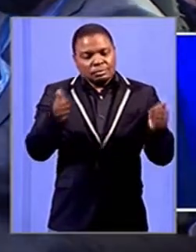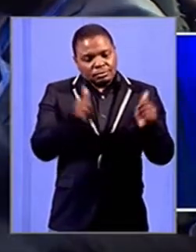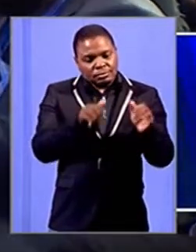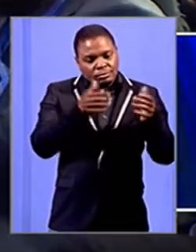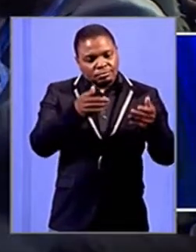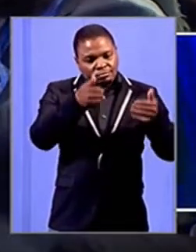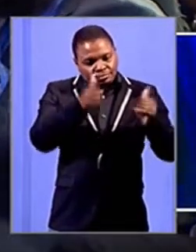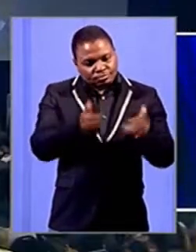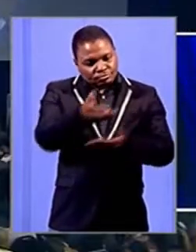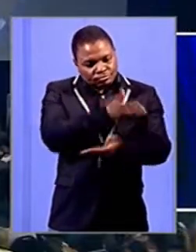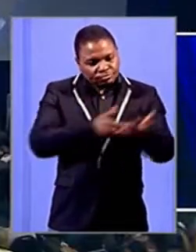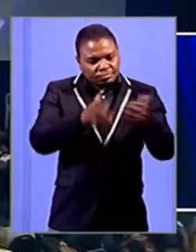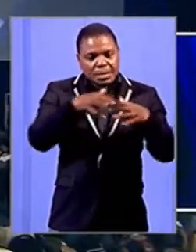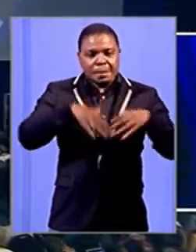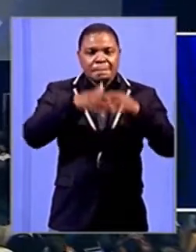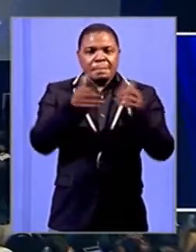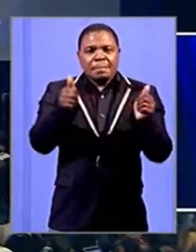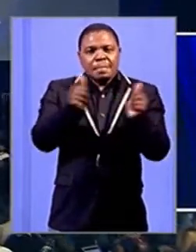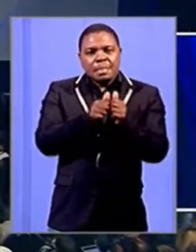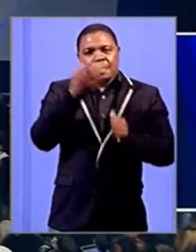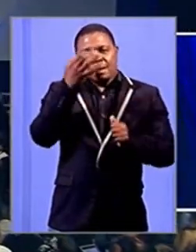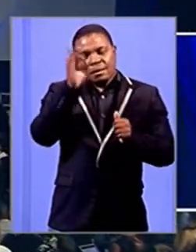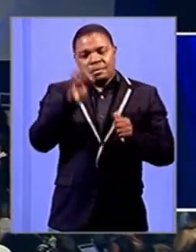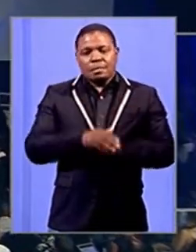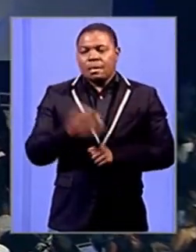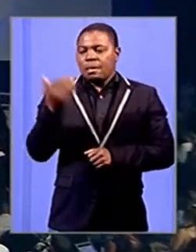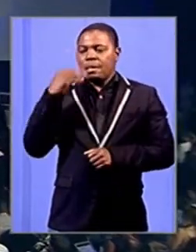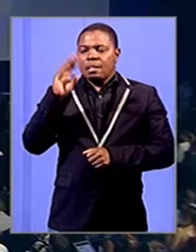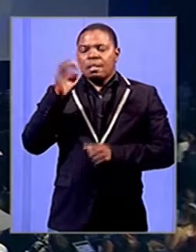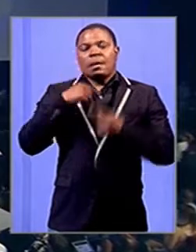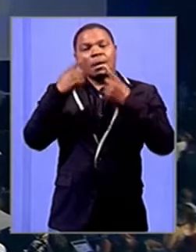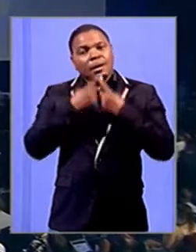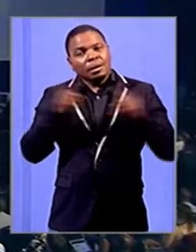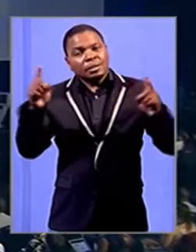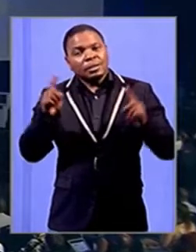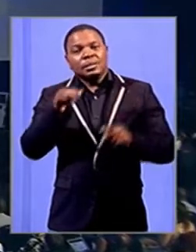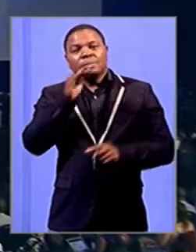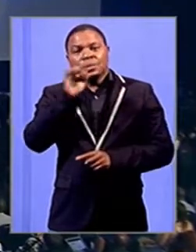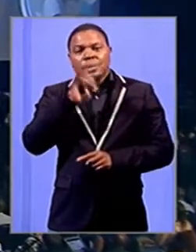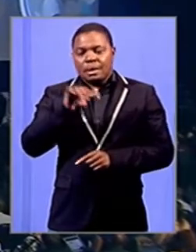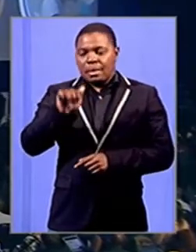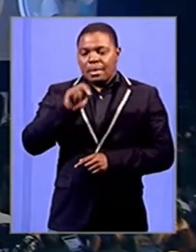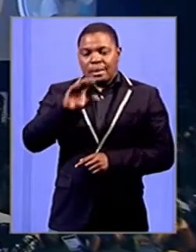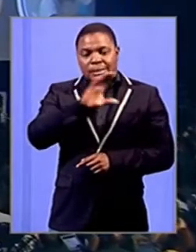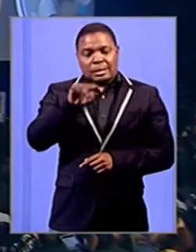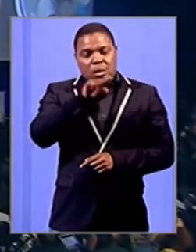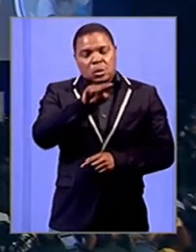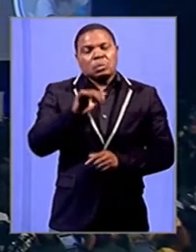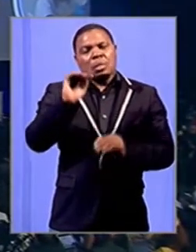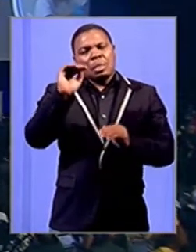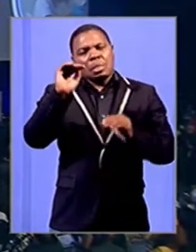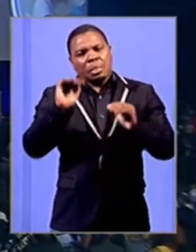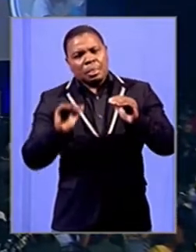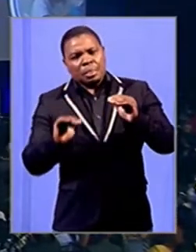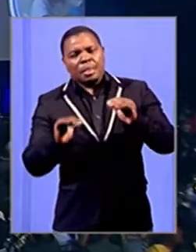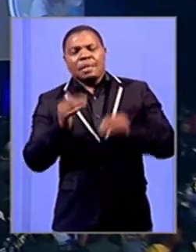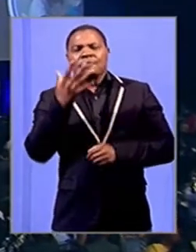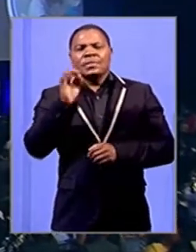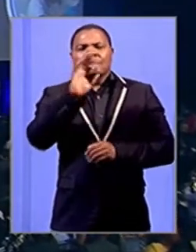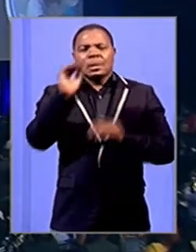thehe mmuso wa kopanelo. Phatlalatso ya sephetho ka Labone e bontshitse ANC e theohela ka tlase ho diperesente tse